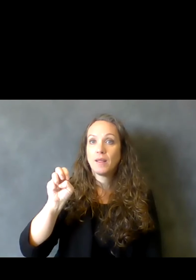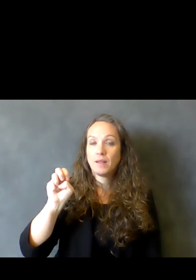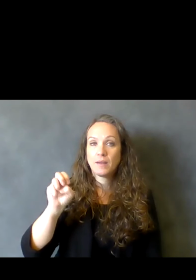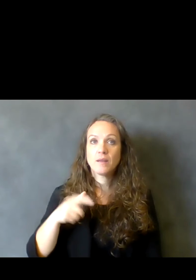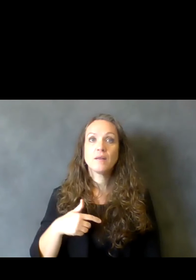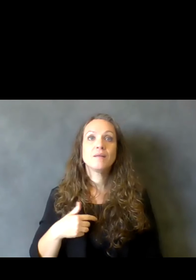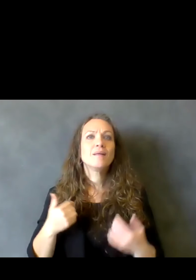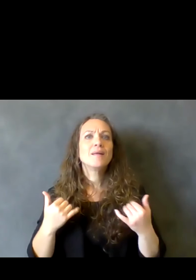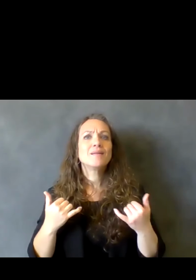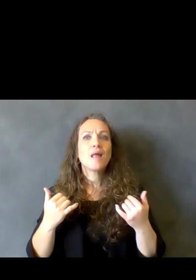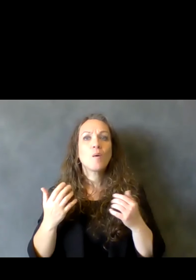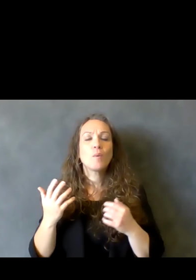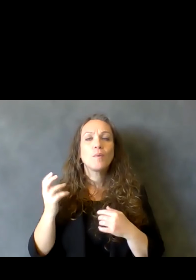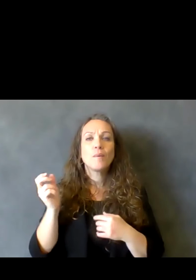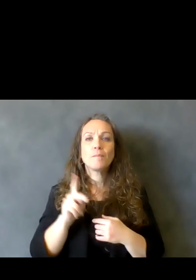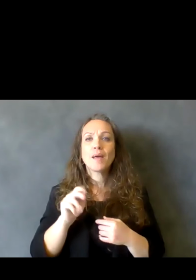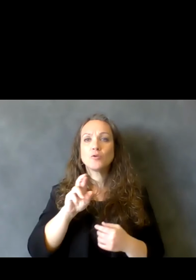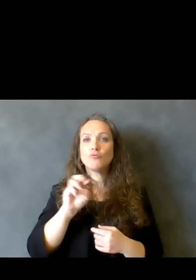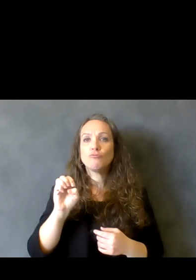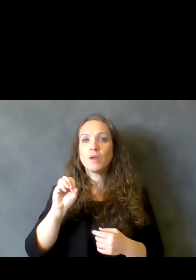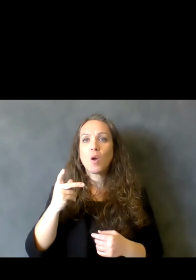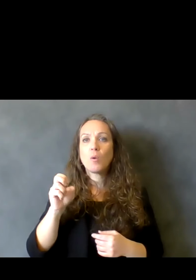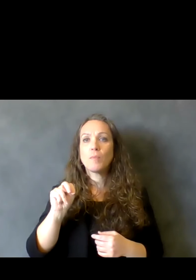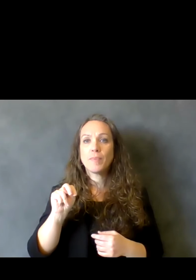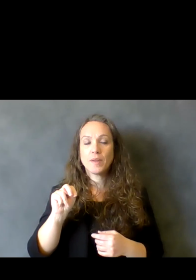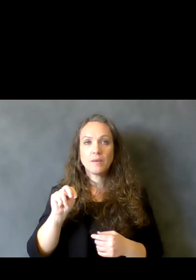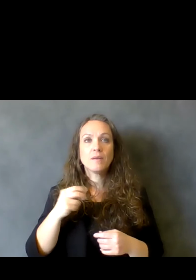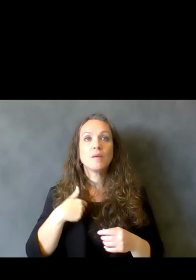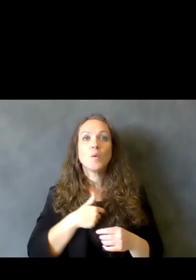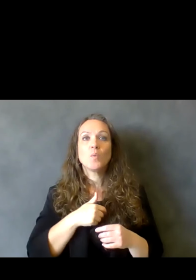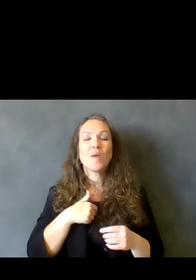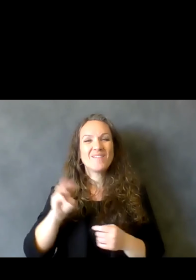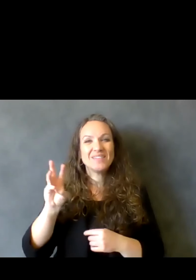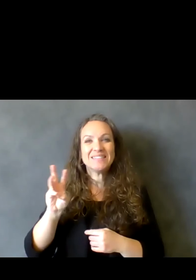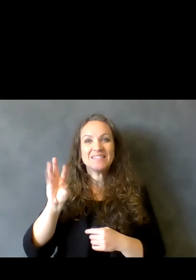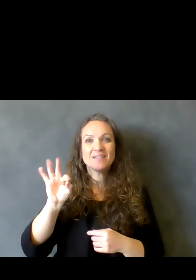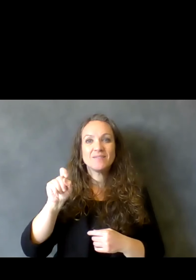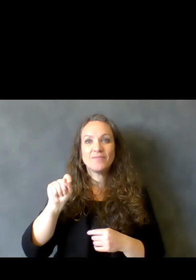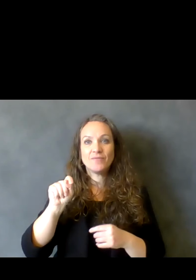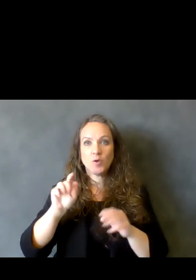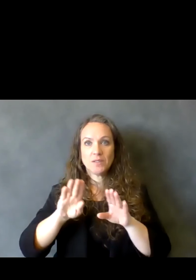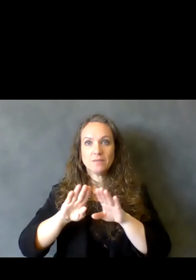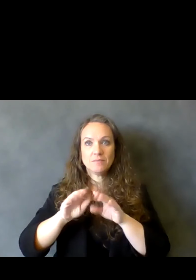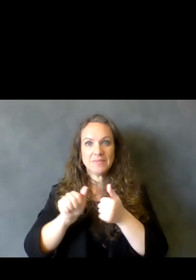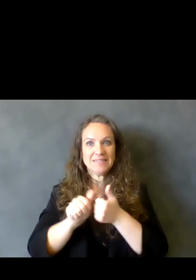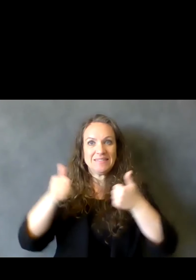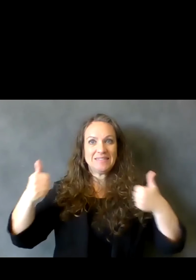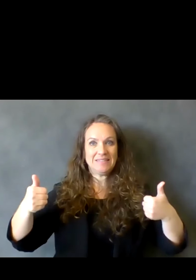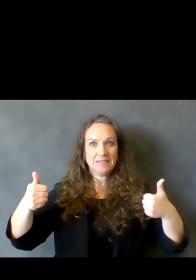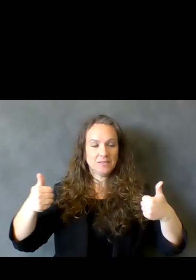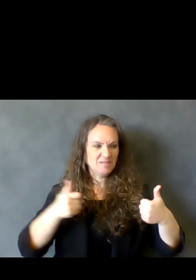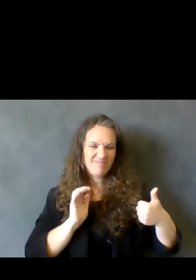6-foot distancing. Our agency works with seniors, but our people are blind,